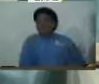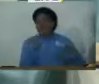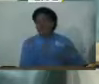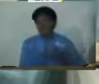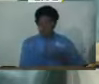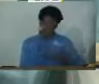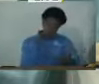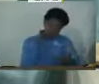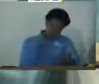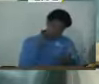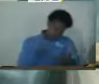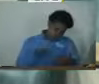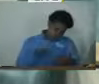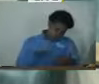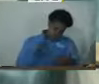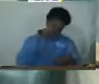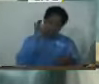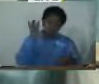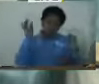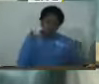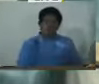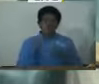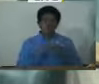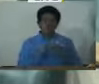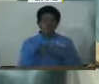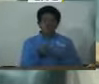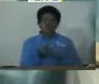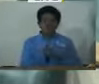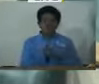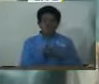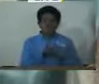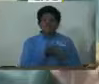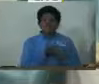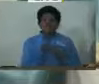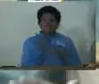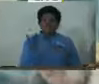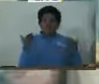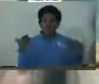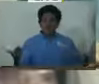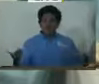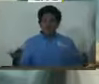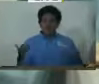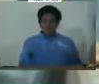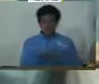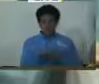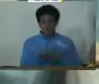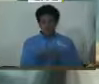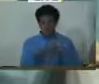and determine whether or not the law goes far enough.